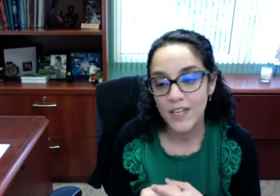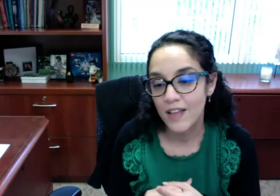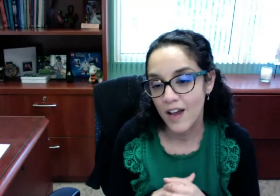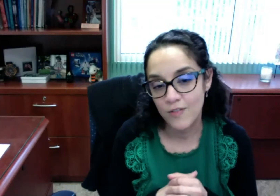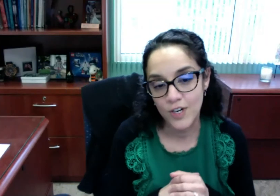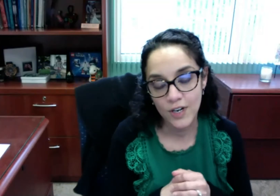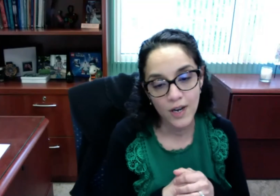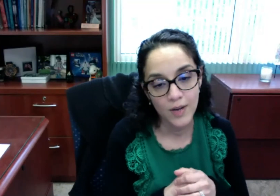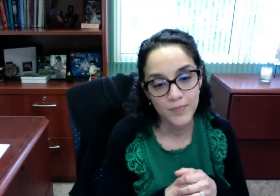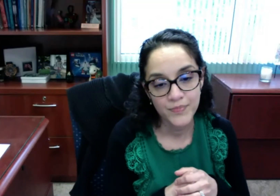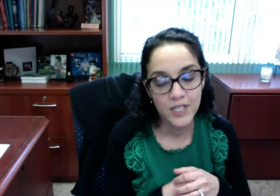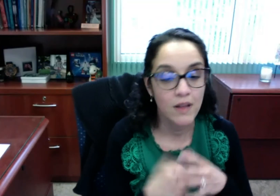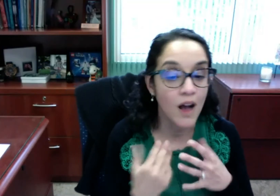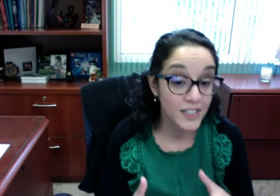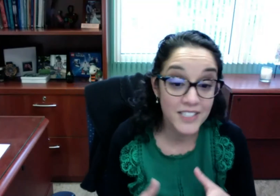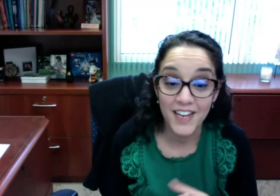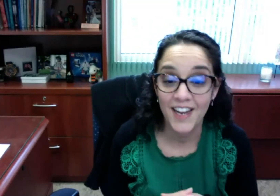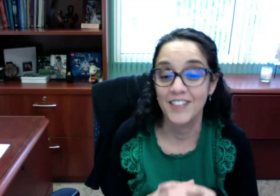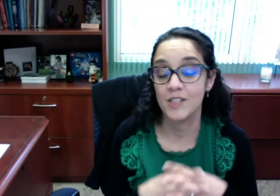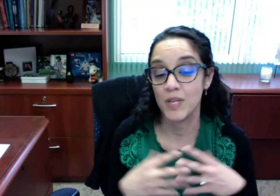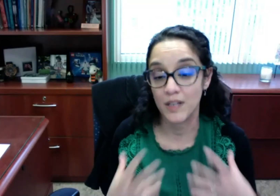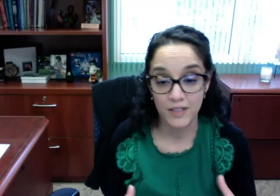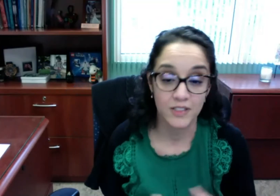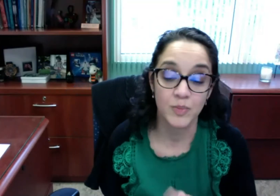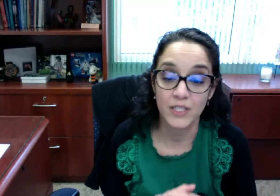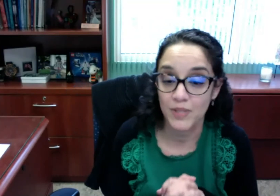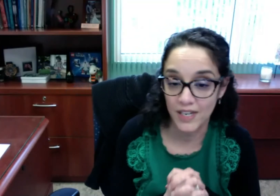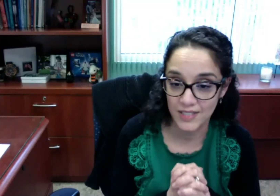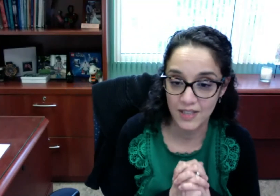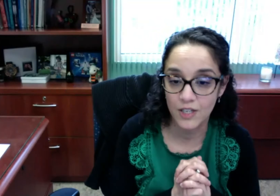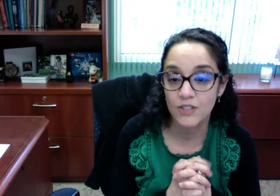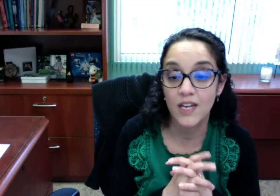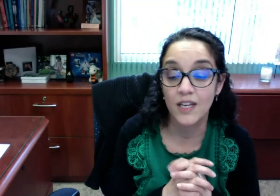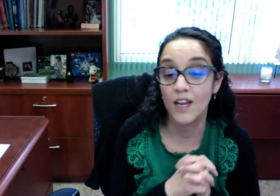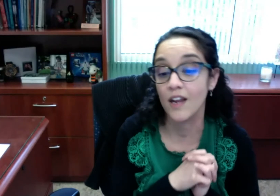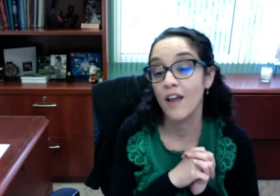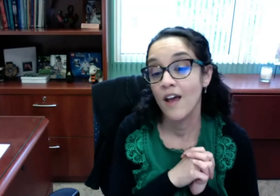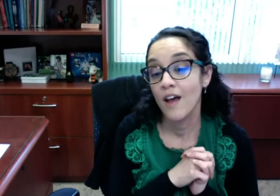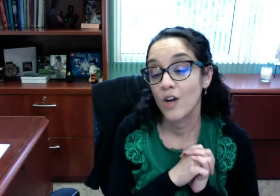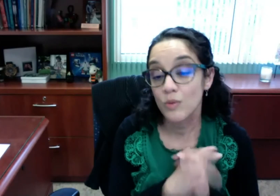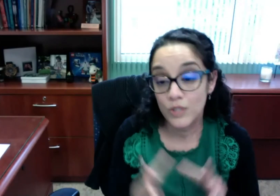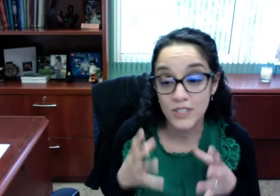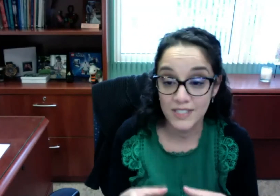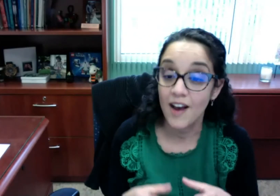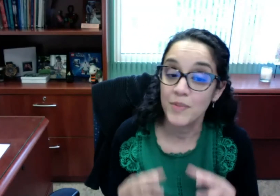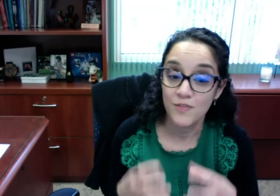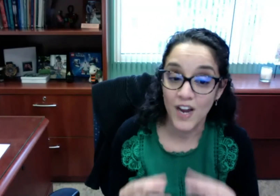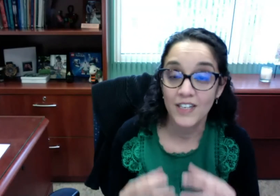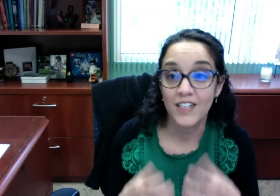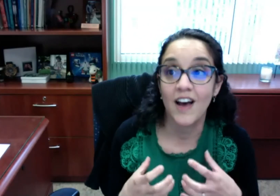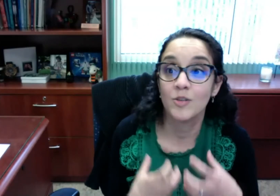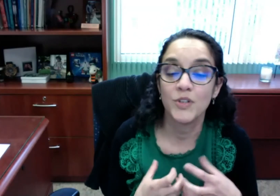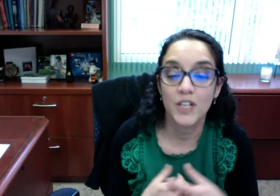by making the effort to log in today and to be here in this space with us, I think you're taking a crucial step in